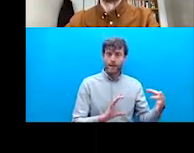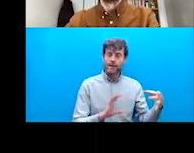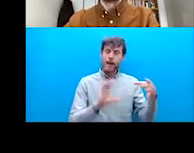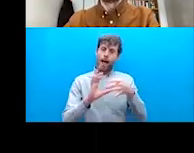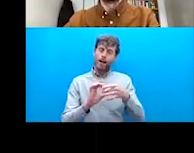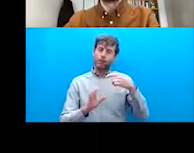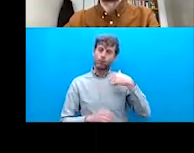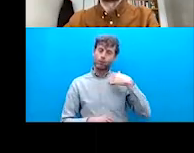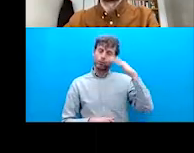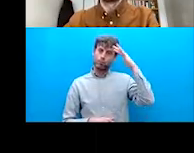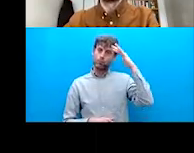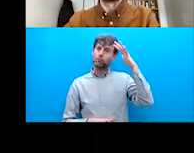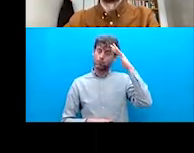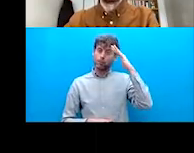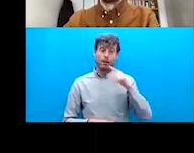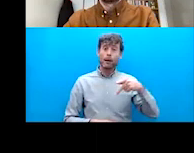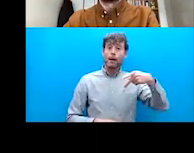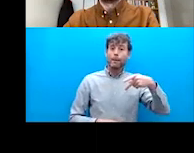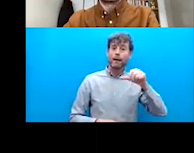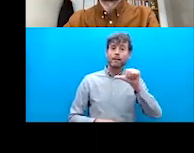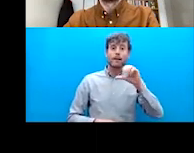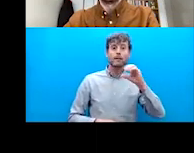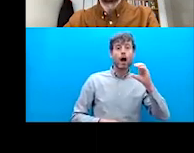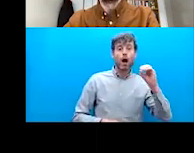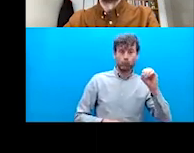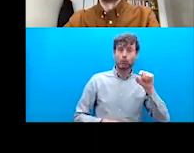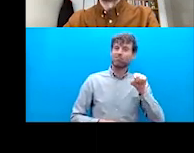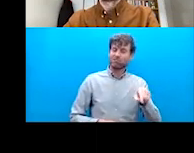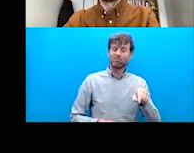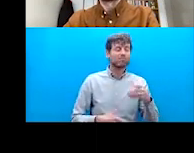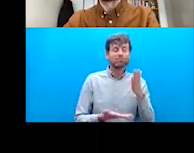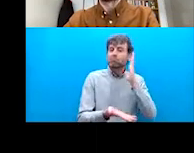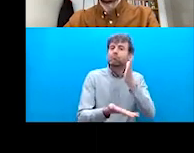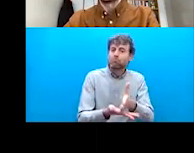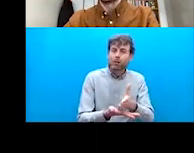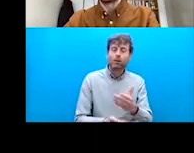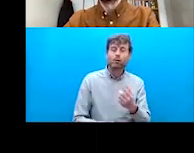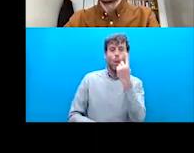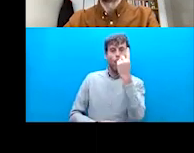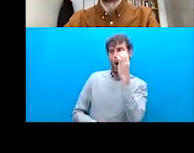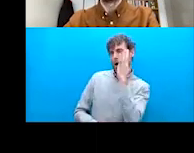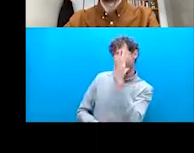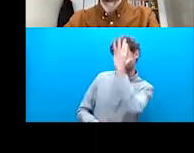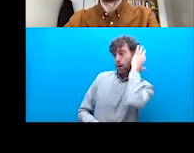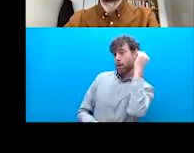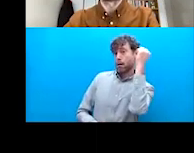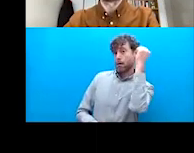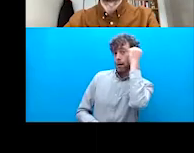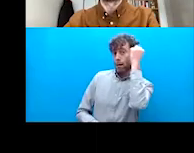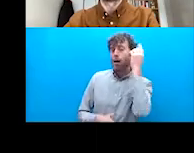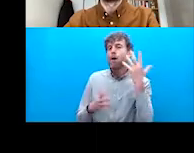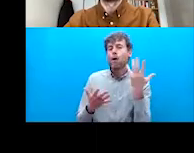that the P600 is actually one signature in the domain of ERPs